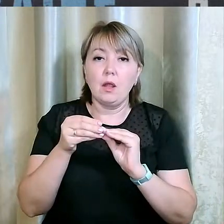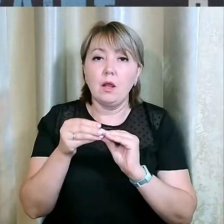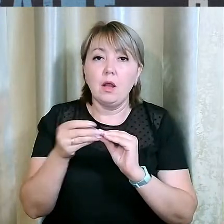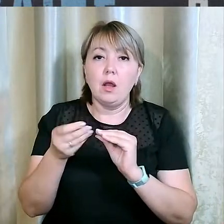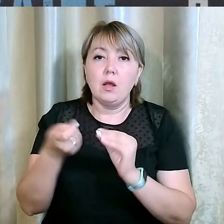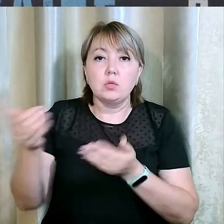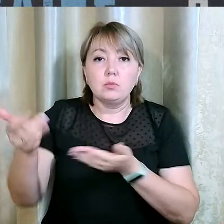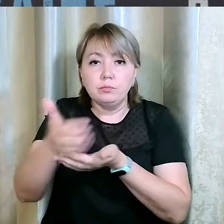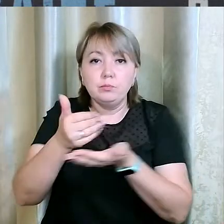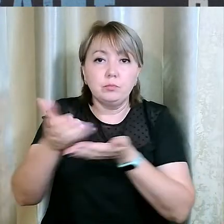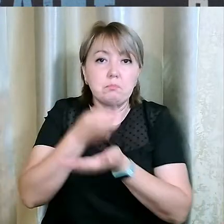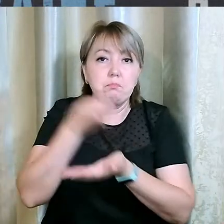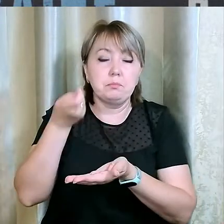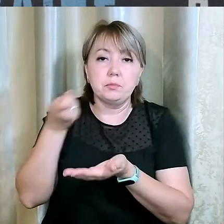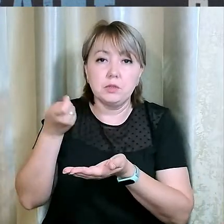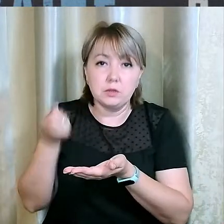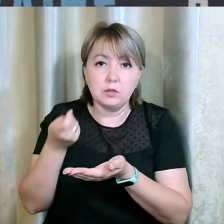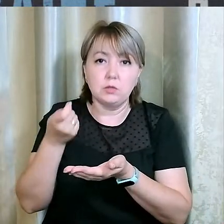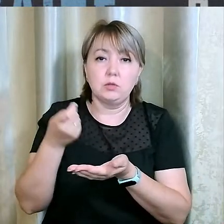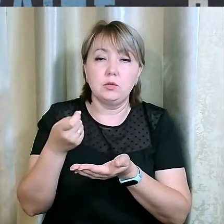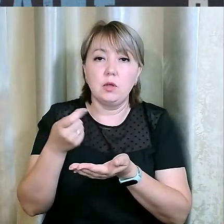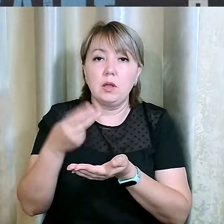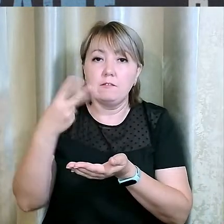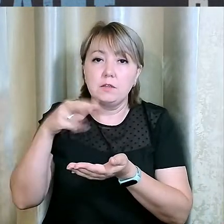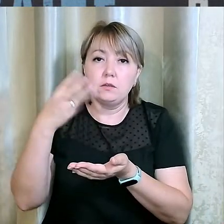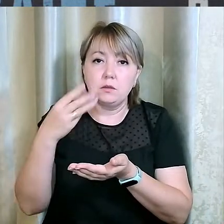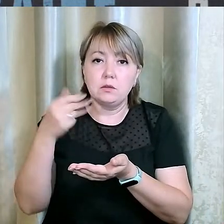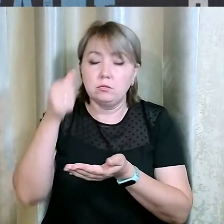about results of the 2023 harvest.